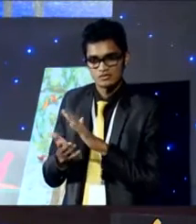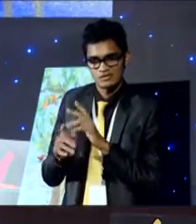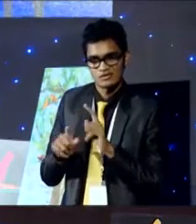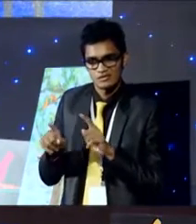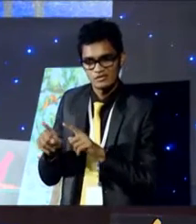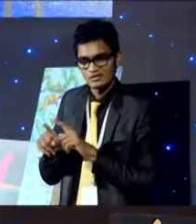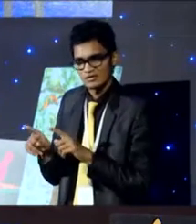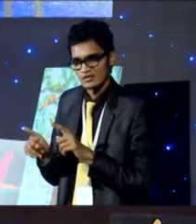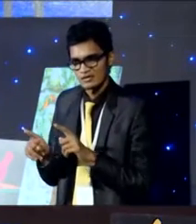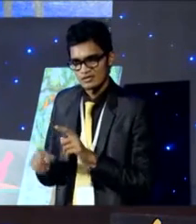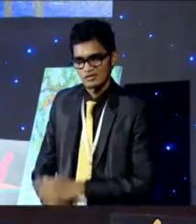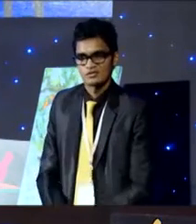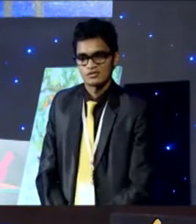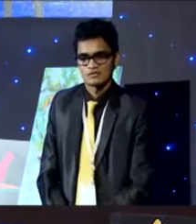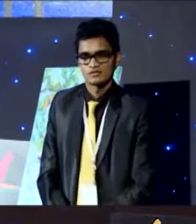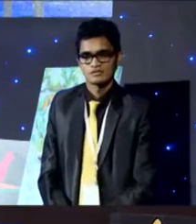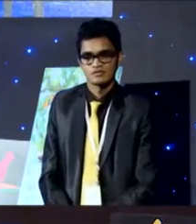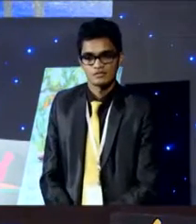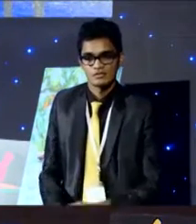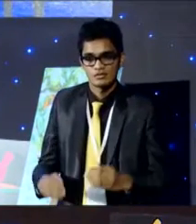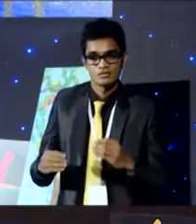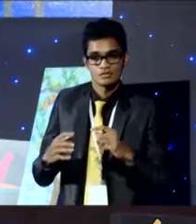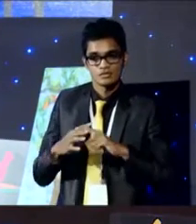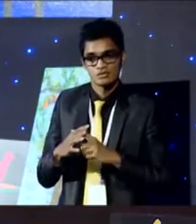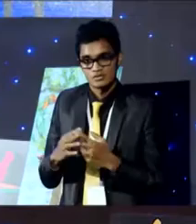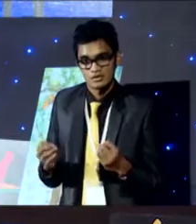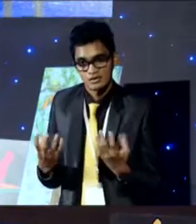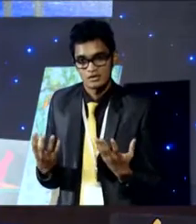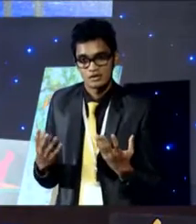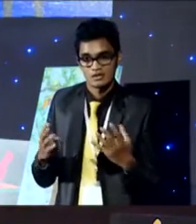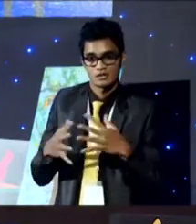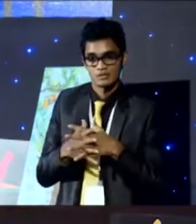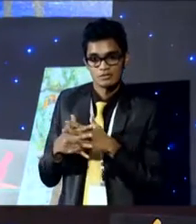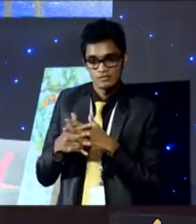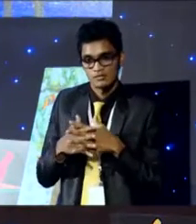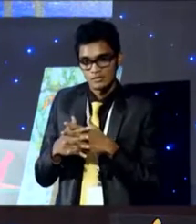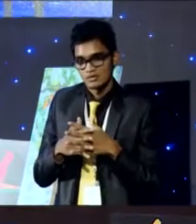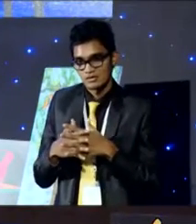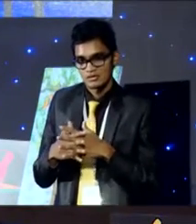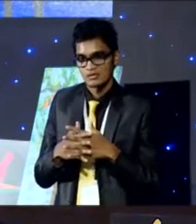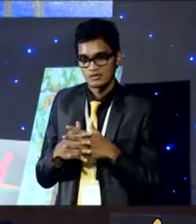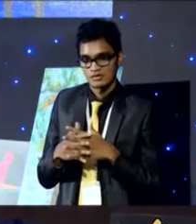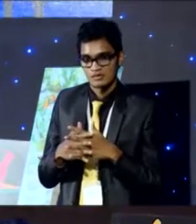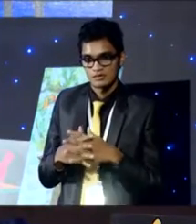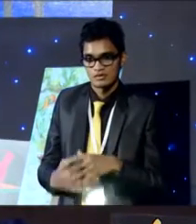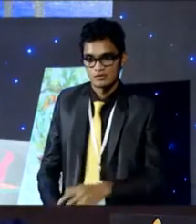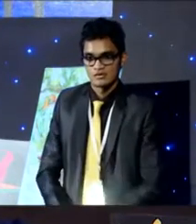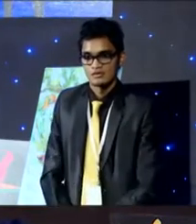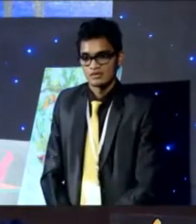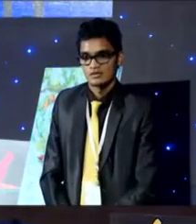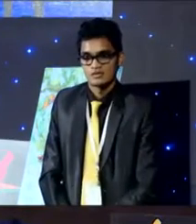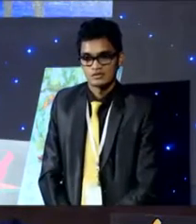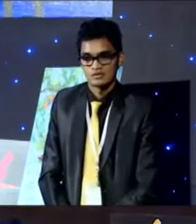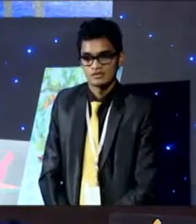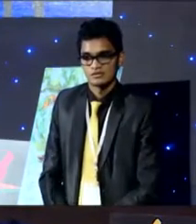Today, even today, a degree from there is signed by the President of the United States. But for us, we really